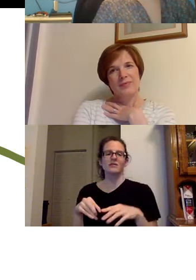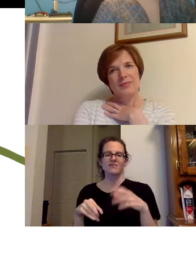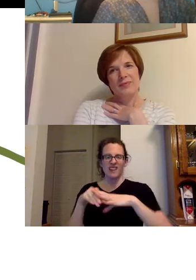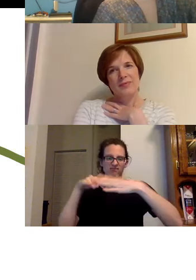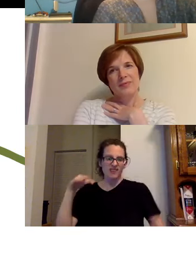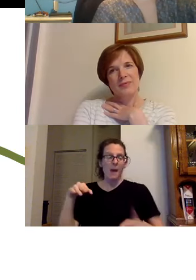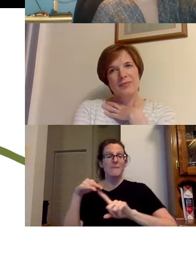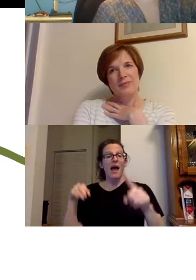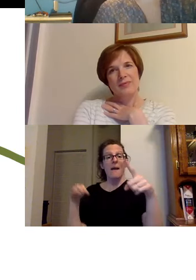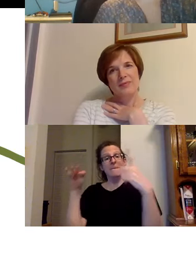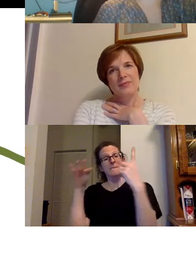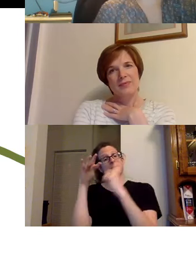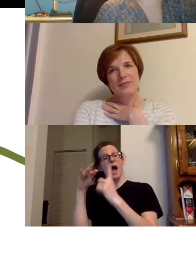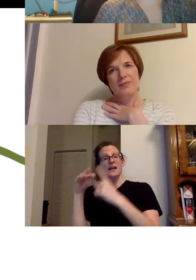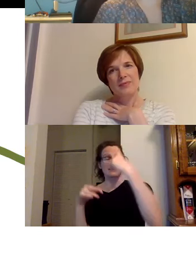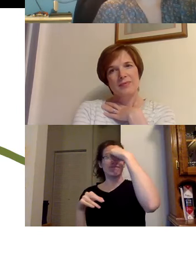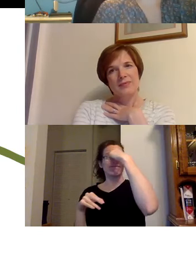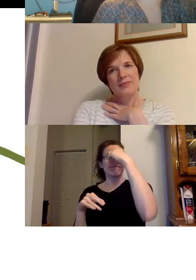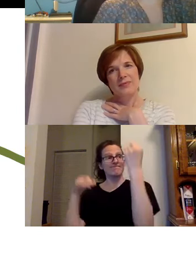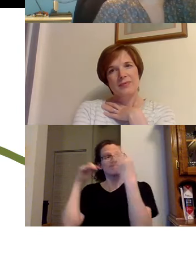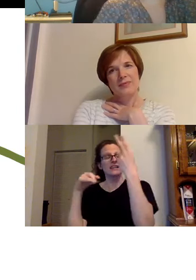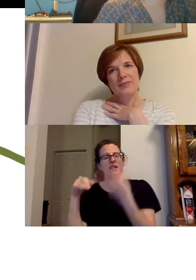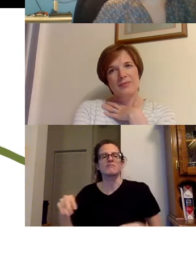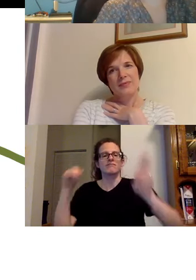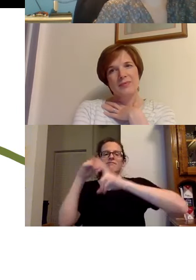But positive thoughts raise our frequency 10 megahertz.